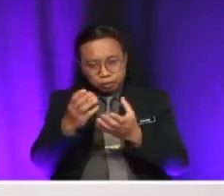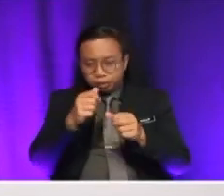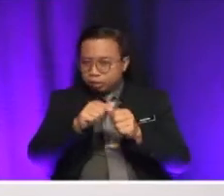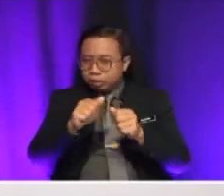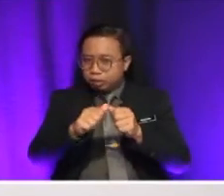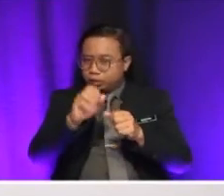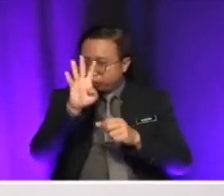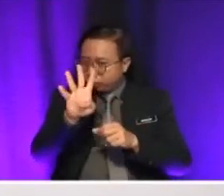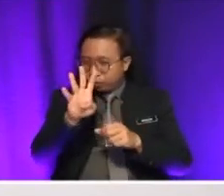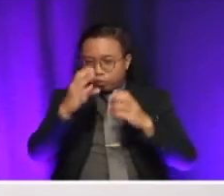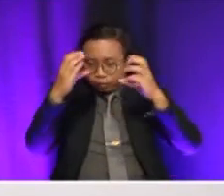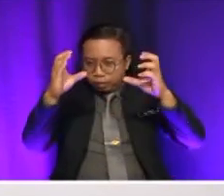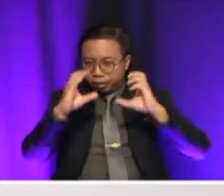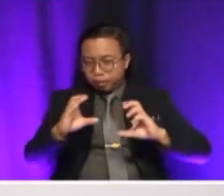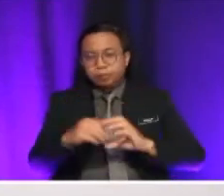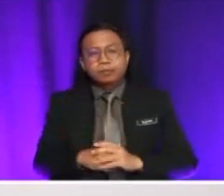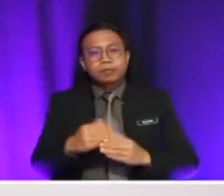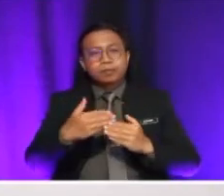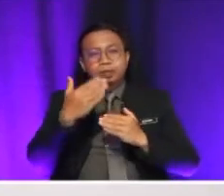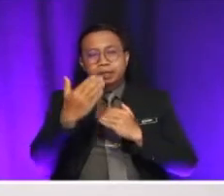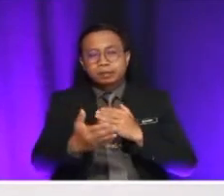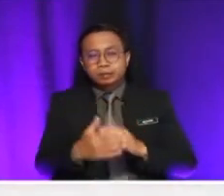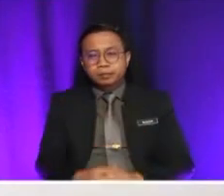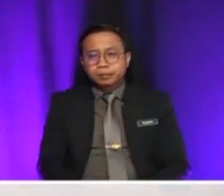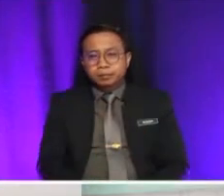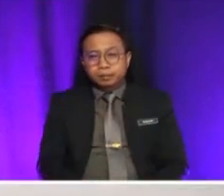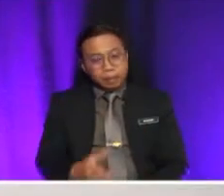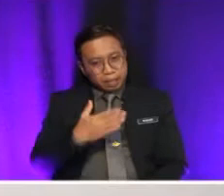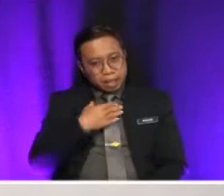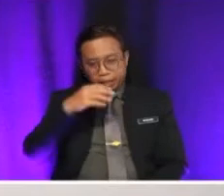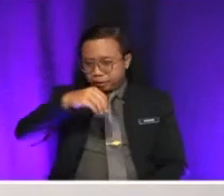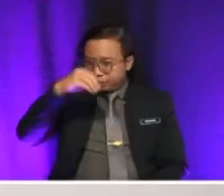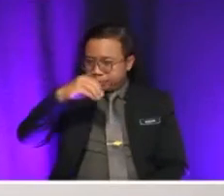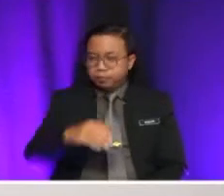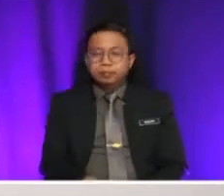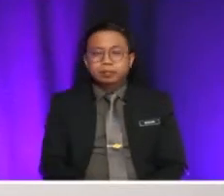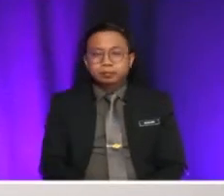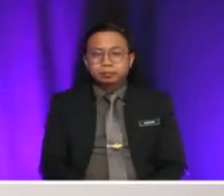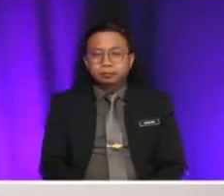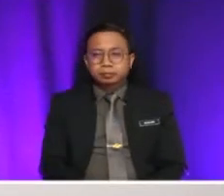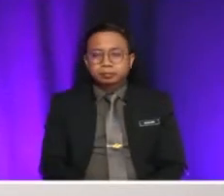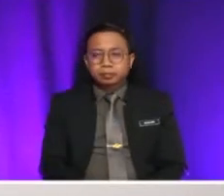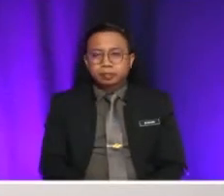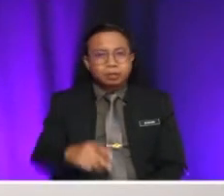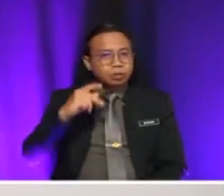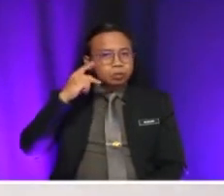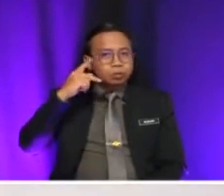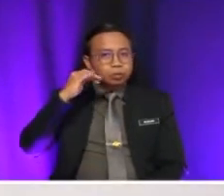is all about. Right. Okay. Next one I will pick. Or Okay. you want to pick? You can pick, yeah. Okay. The All next right. one would be